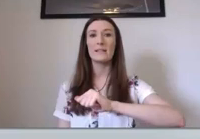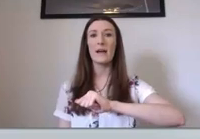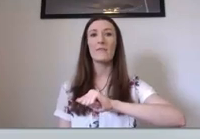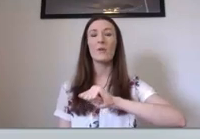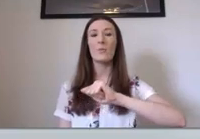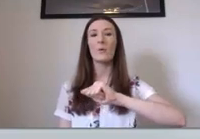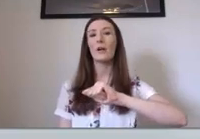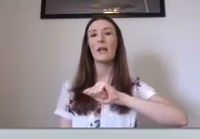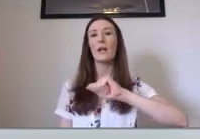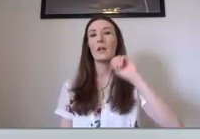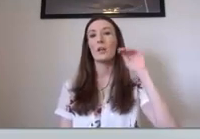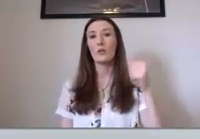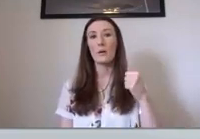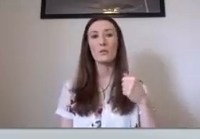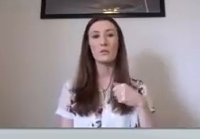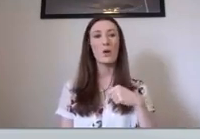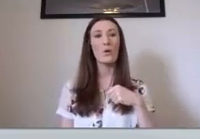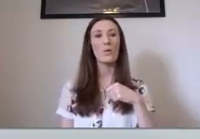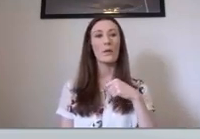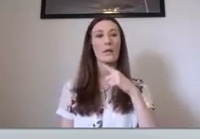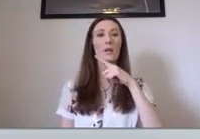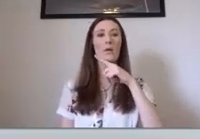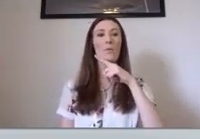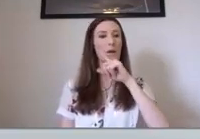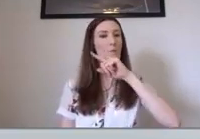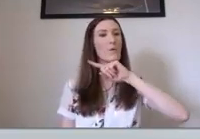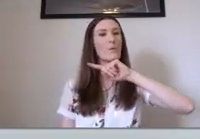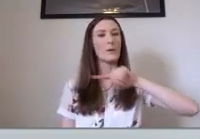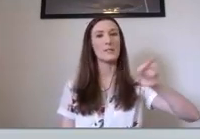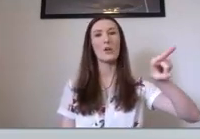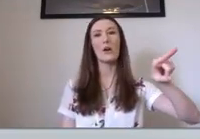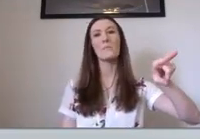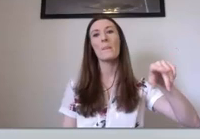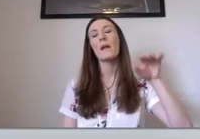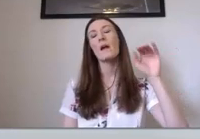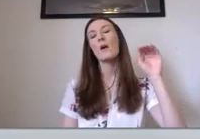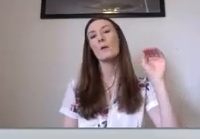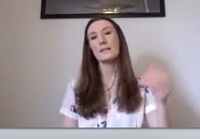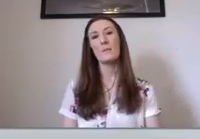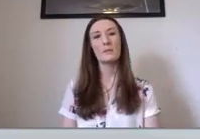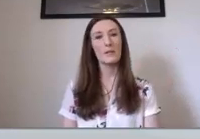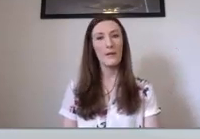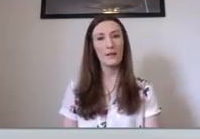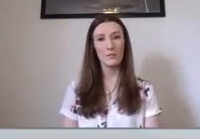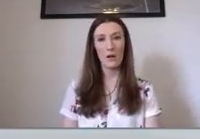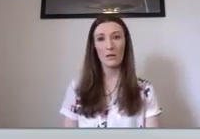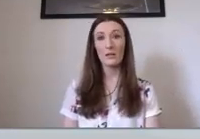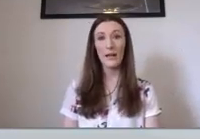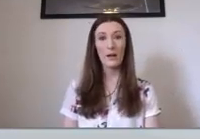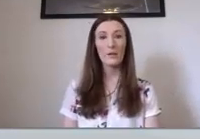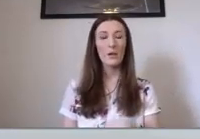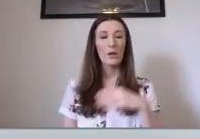for the deaf were in Europe. So he went on a boat, went to Europe, was able to find